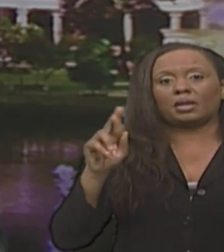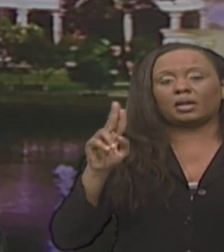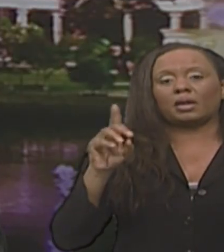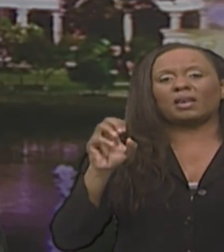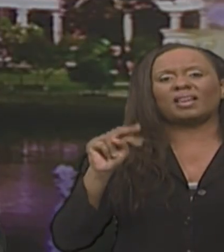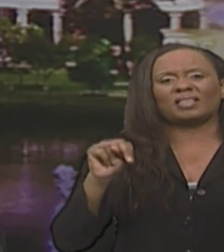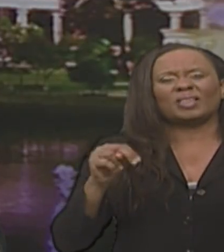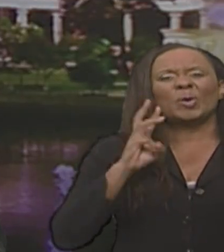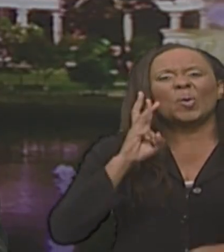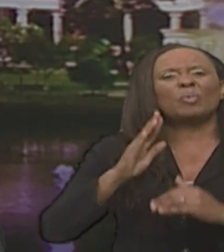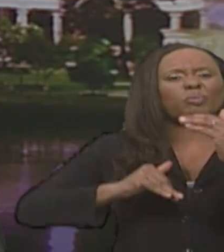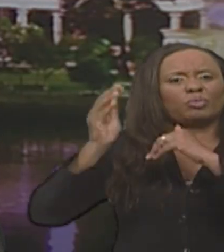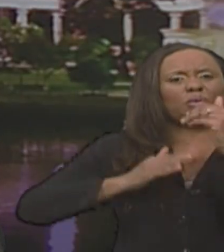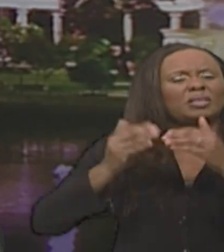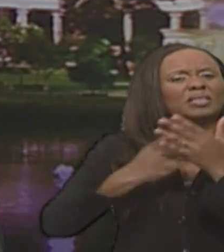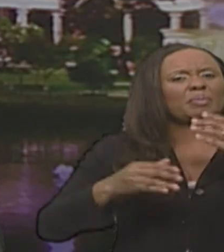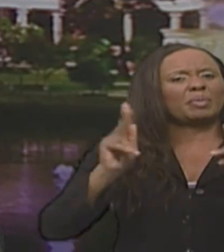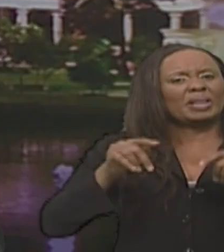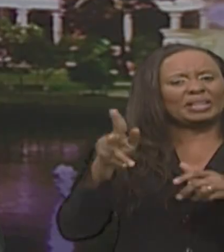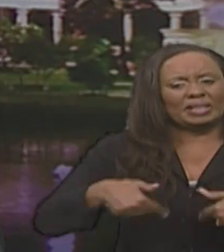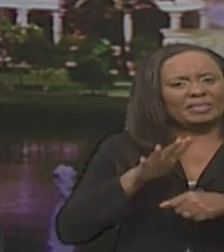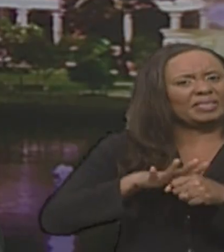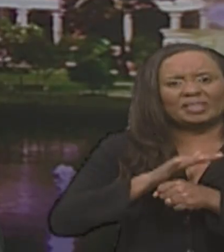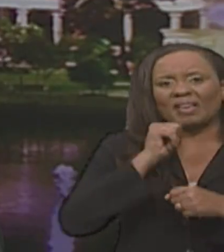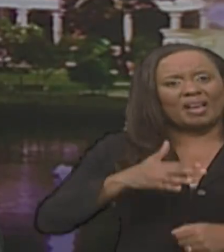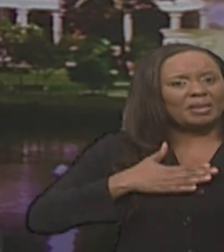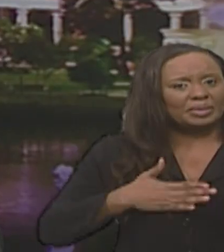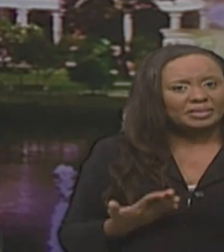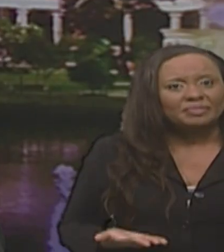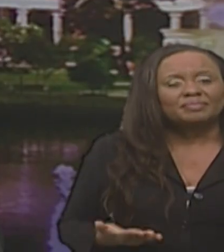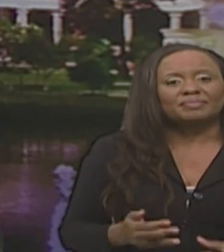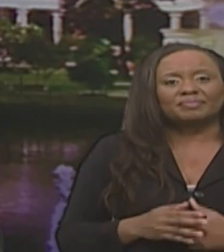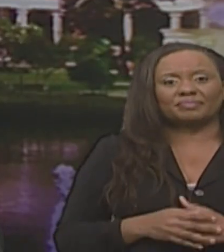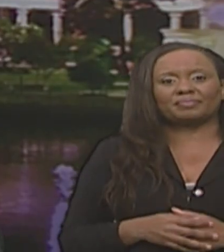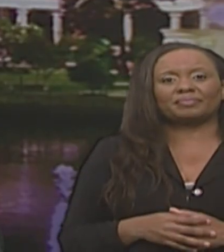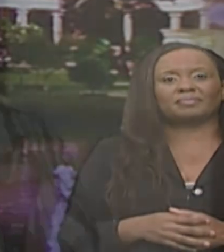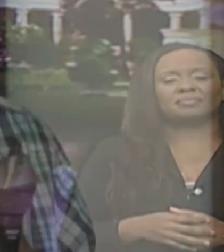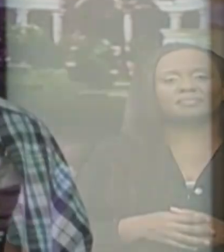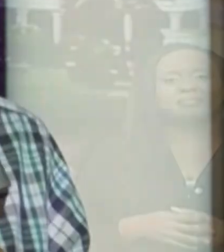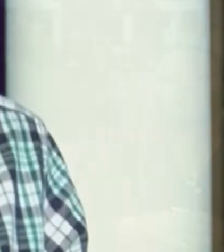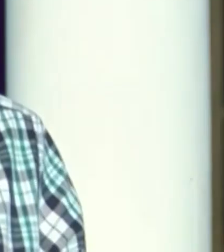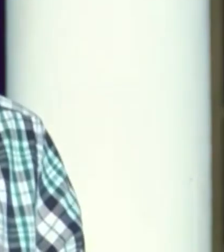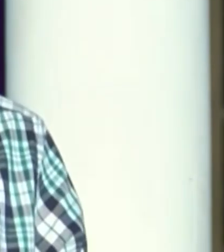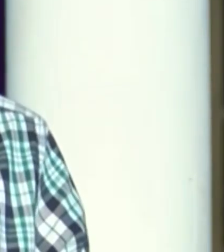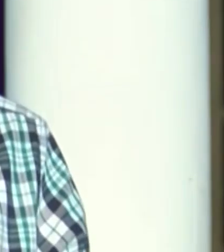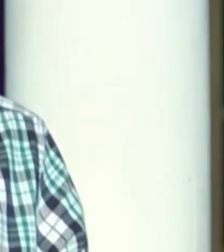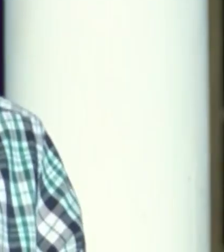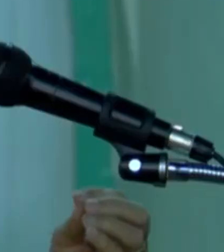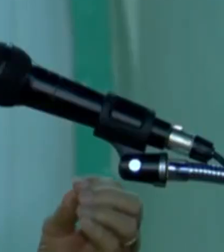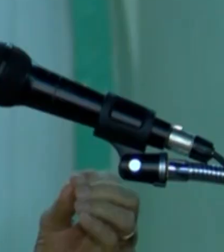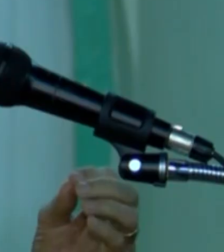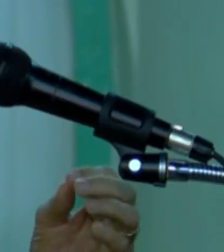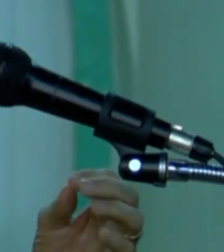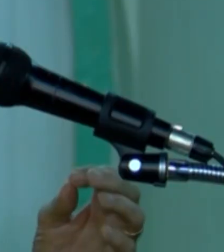in the surrounding area. Some of these came to light during a recent town hall meeting at the St. Stephen's Anglican Church, hosted by the Barbados